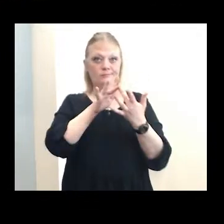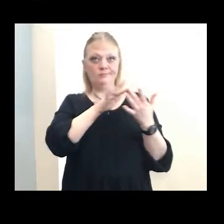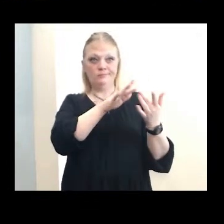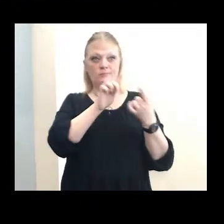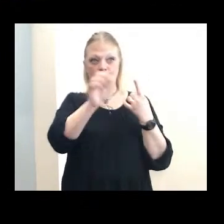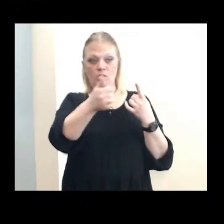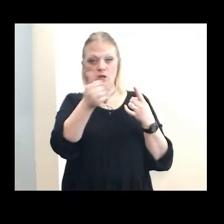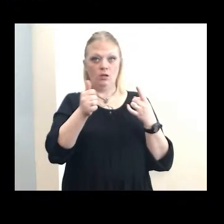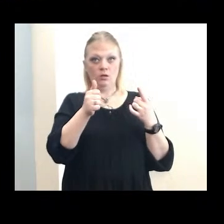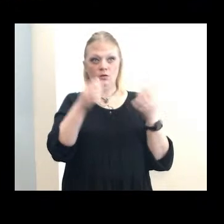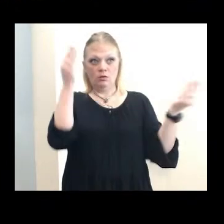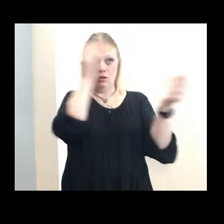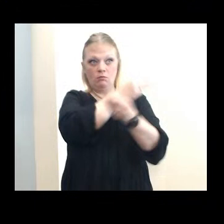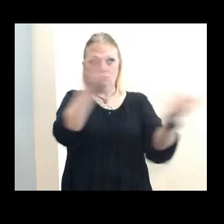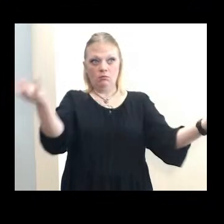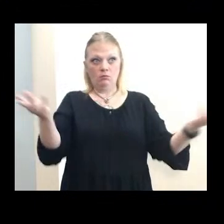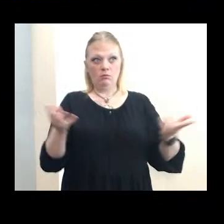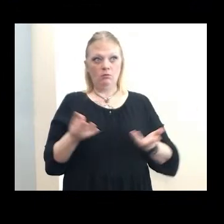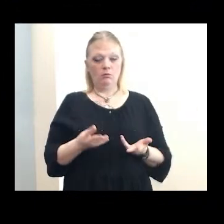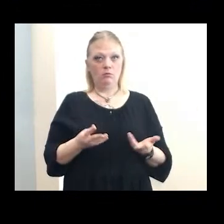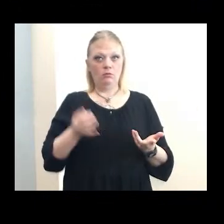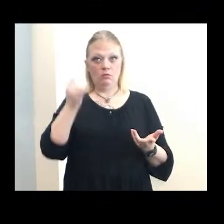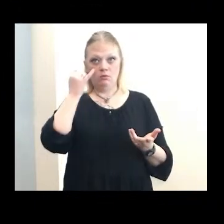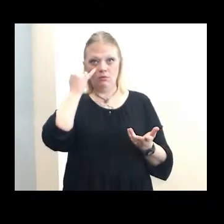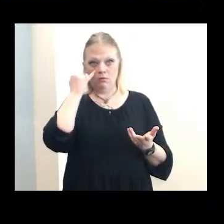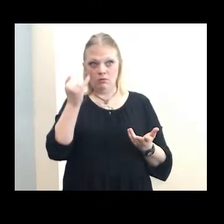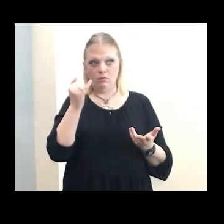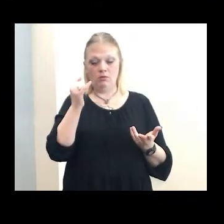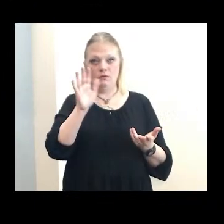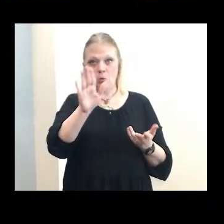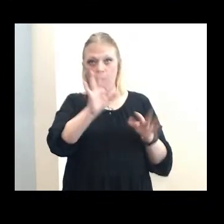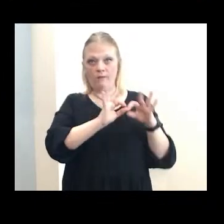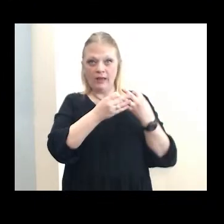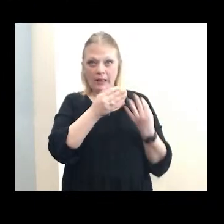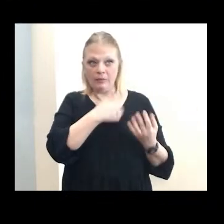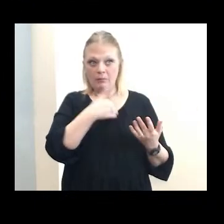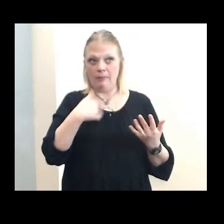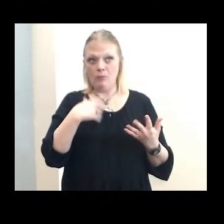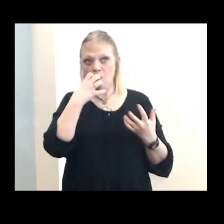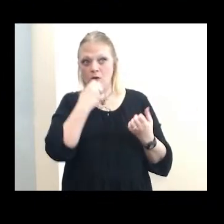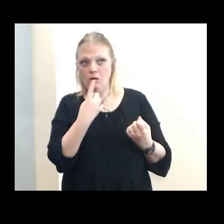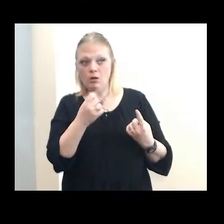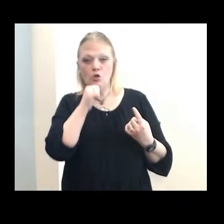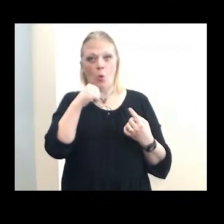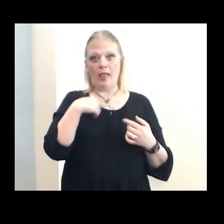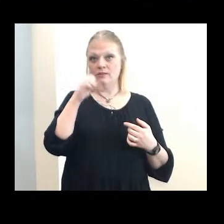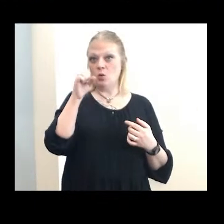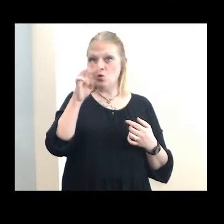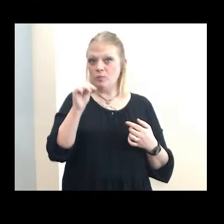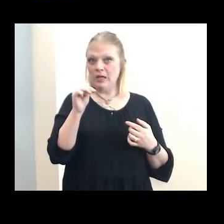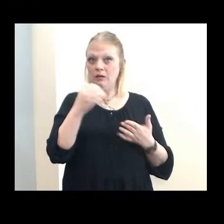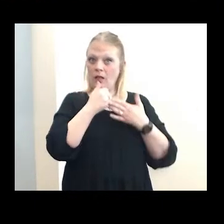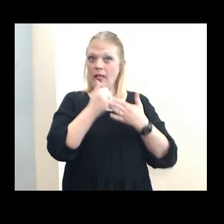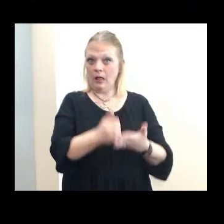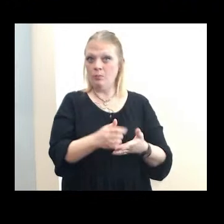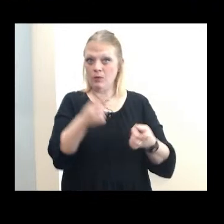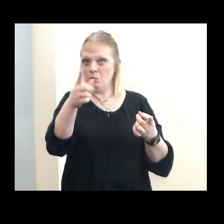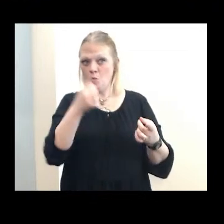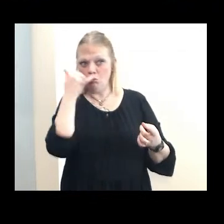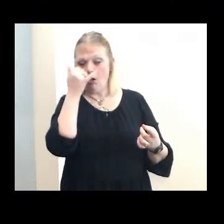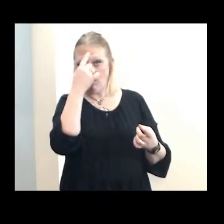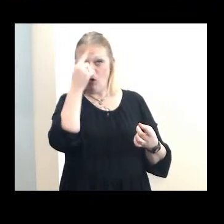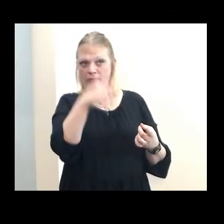and trying to spread the message that if your loved one doesn't have social media, you can help them still by calling the phone